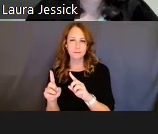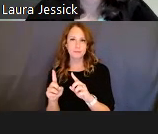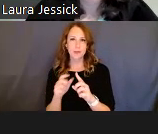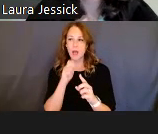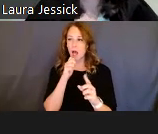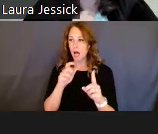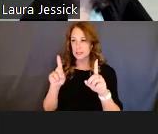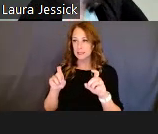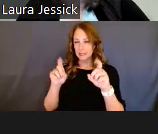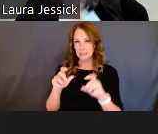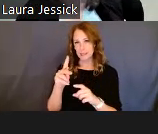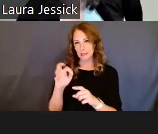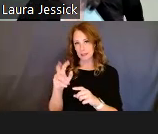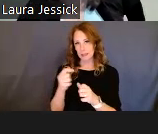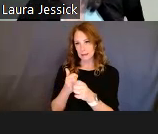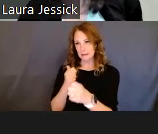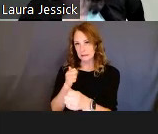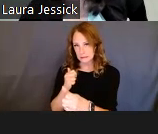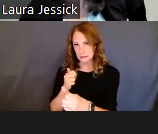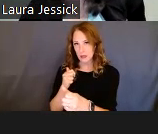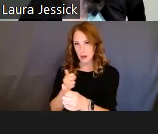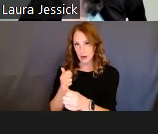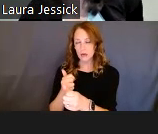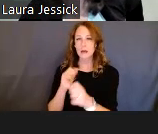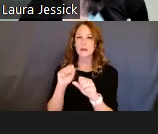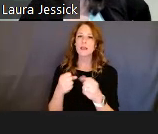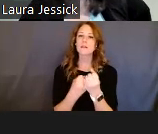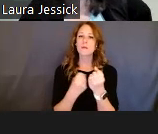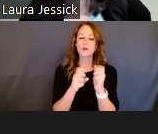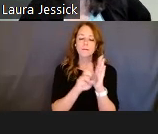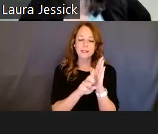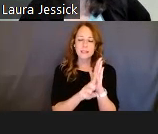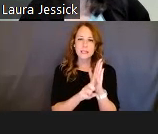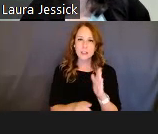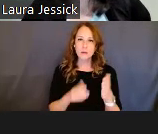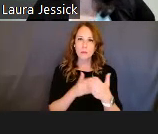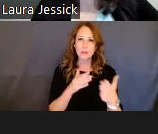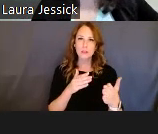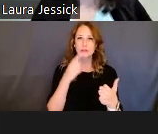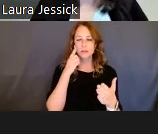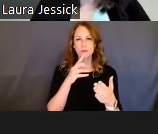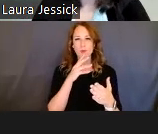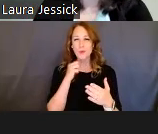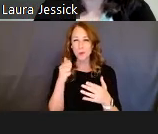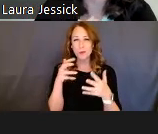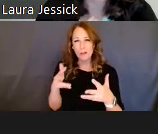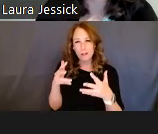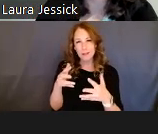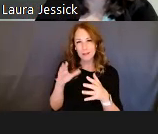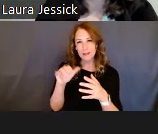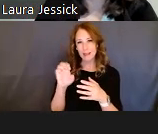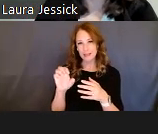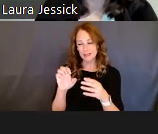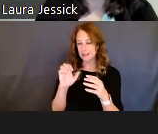untested kit backlog, and it can also support investigations and prosecutions for these older cases with an untested